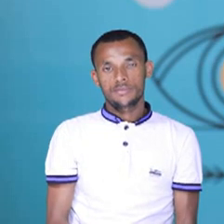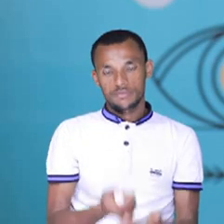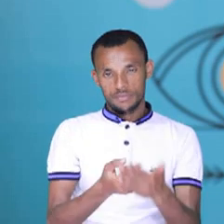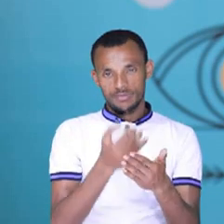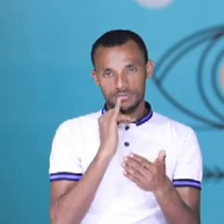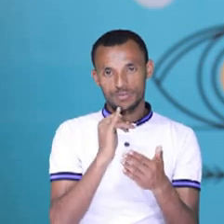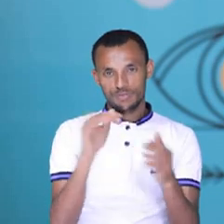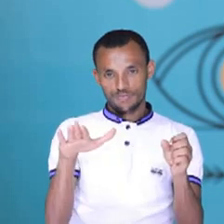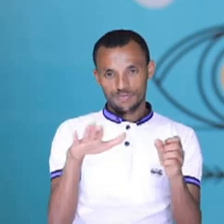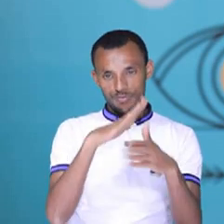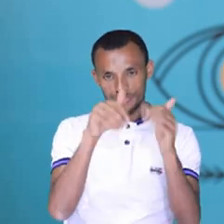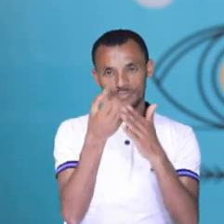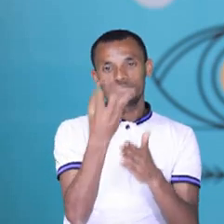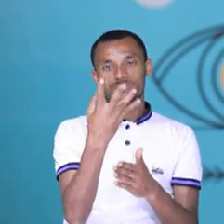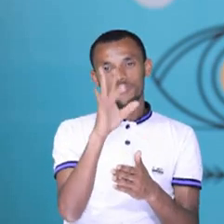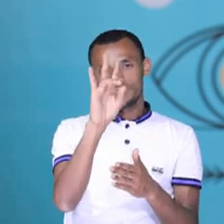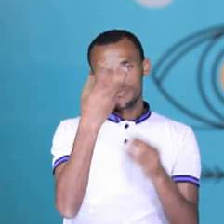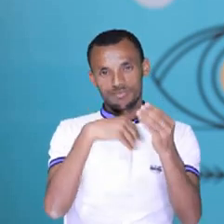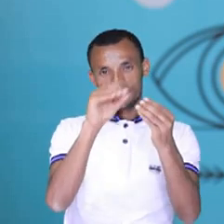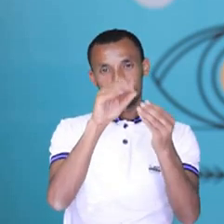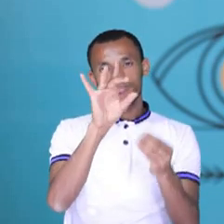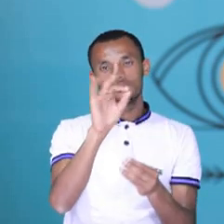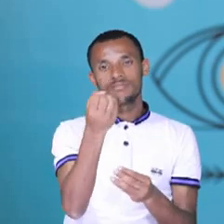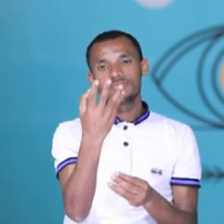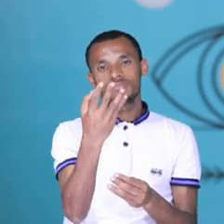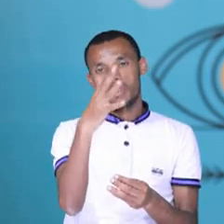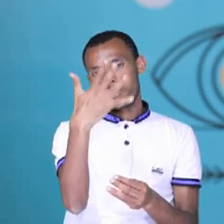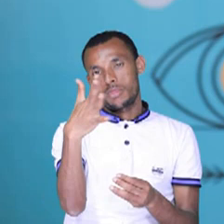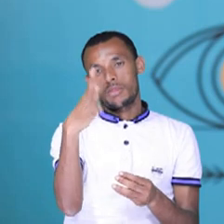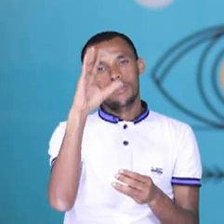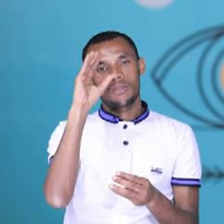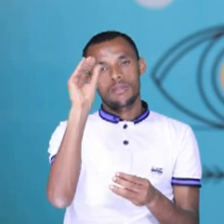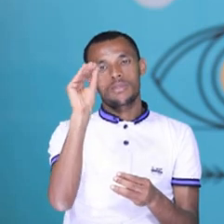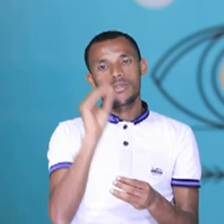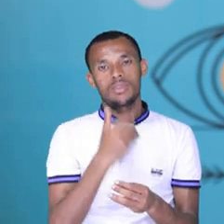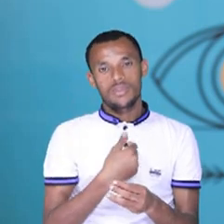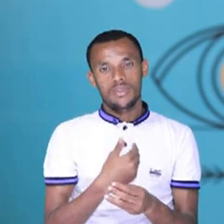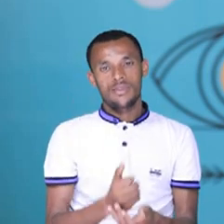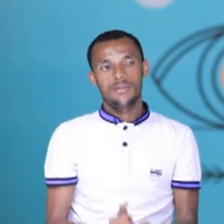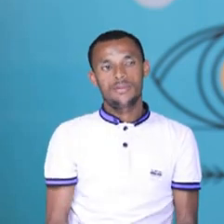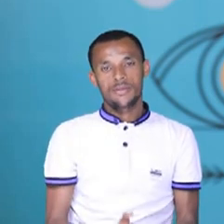This is total number of the group, member of the group, which was equal to 15 people.